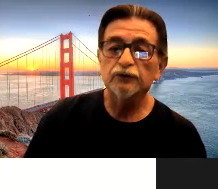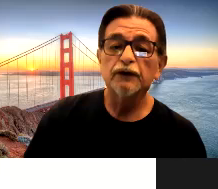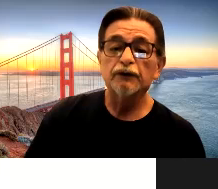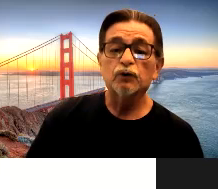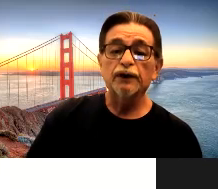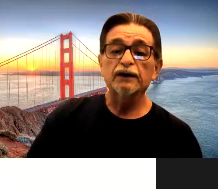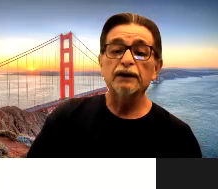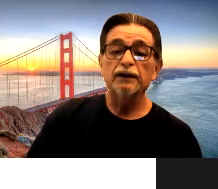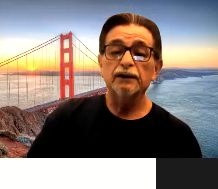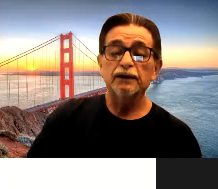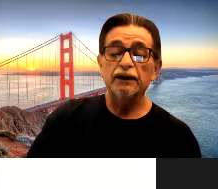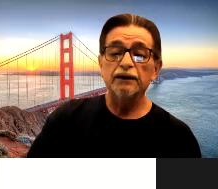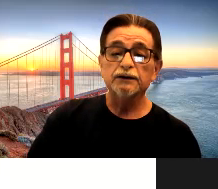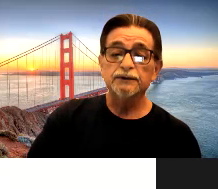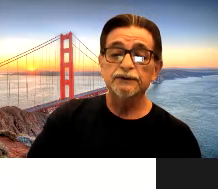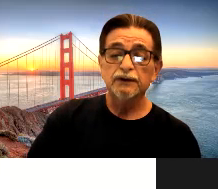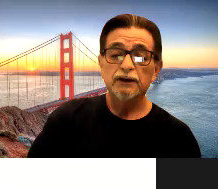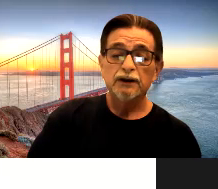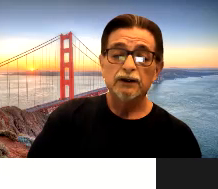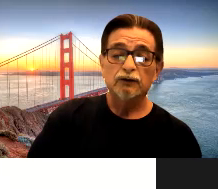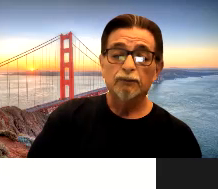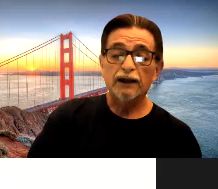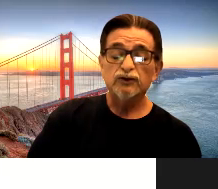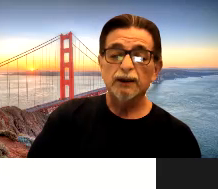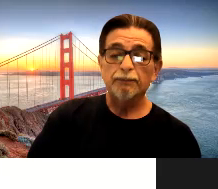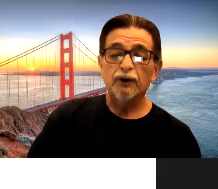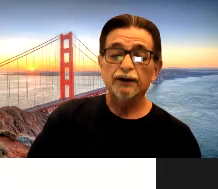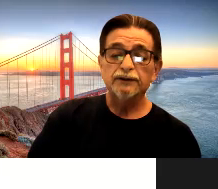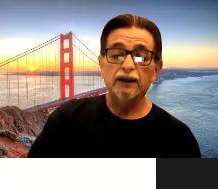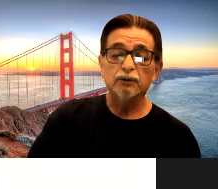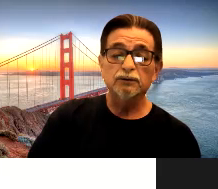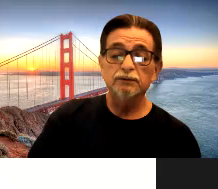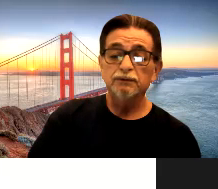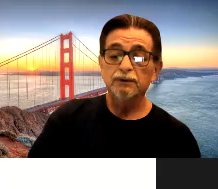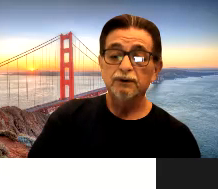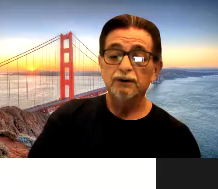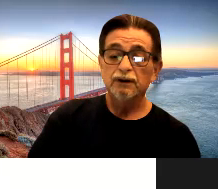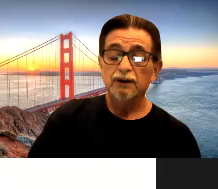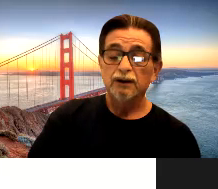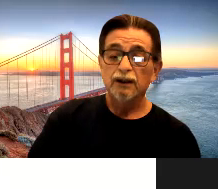want to do very quickly is go back to my periodic table